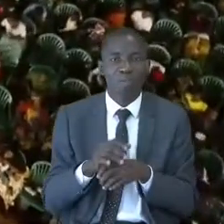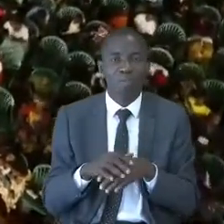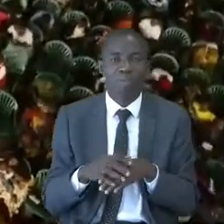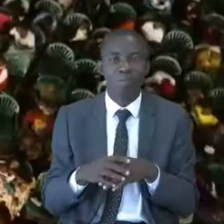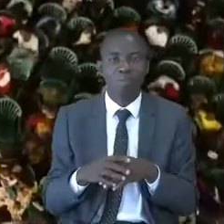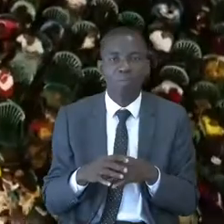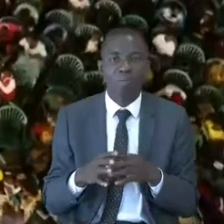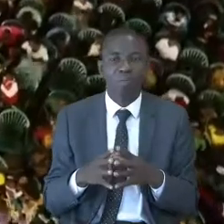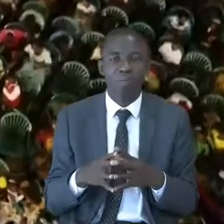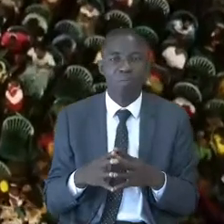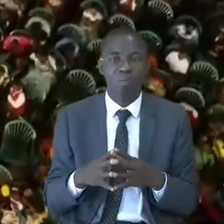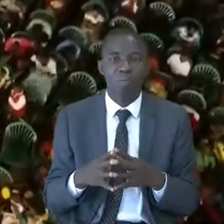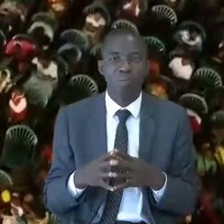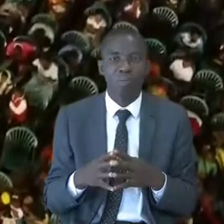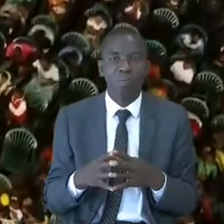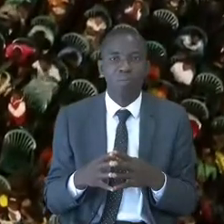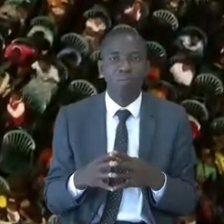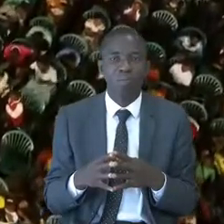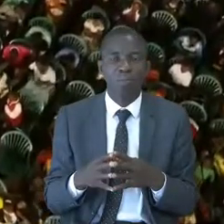The man of God is waiting for us.